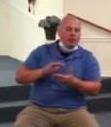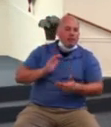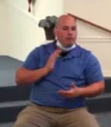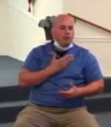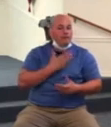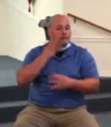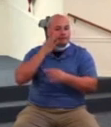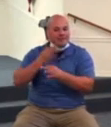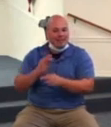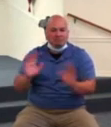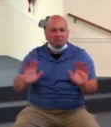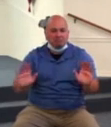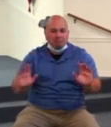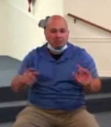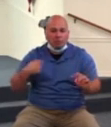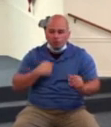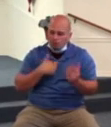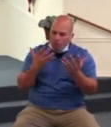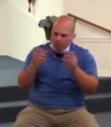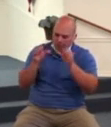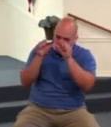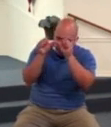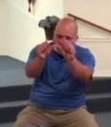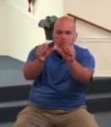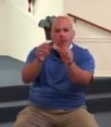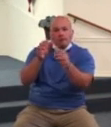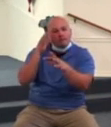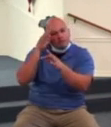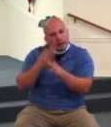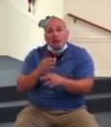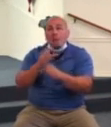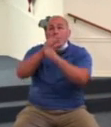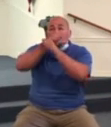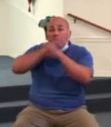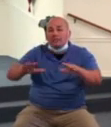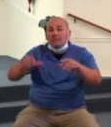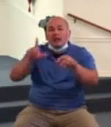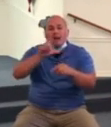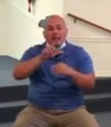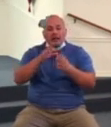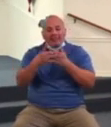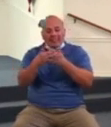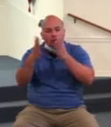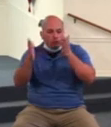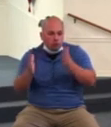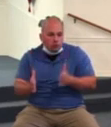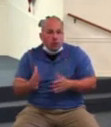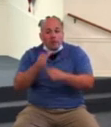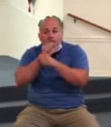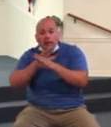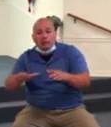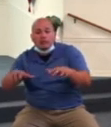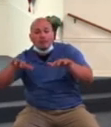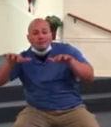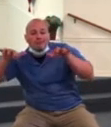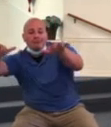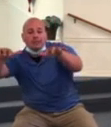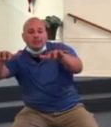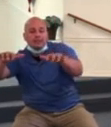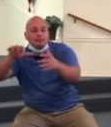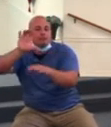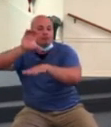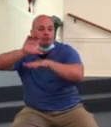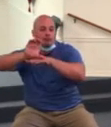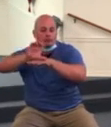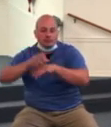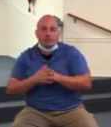eyes. Bless our leaders. Dear Lord, bless our congregation. Help us in the days ahead.